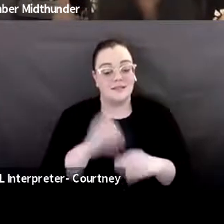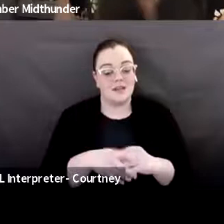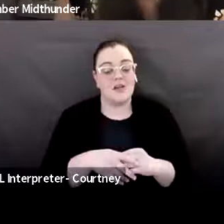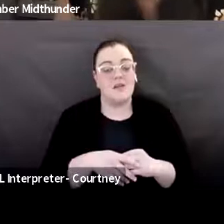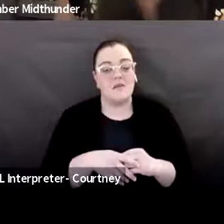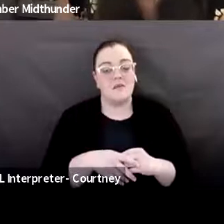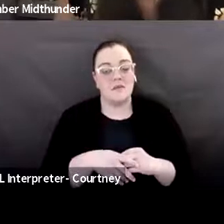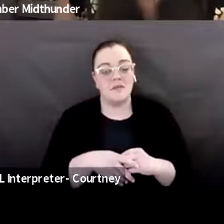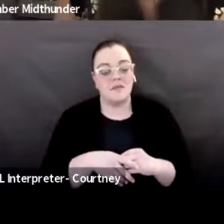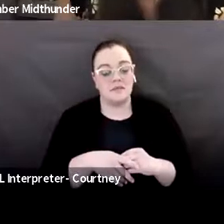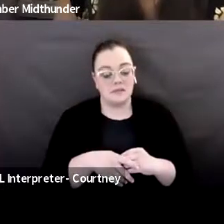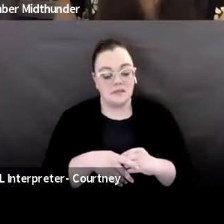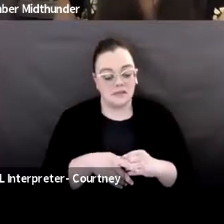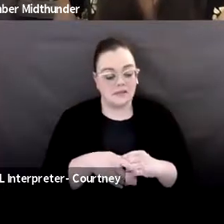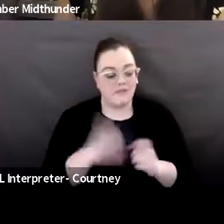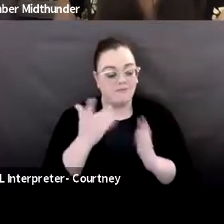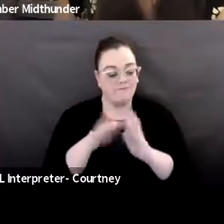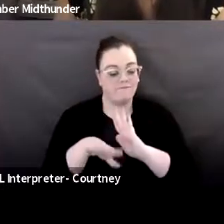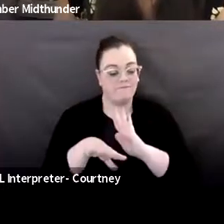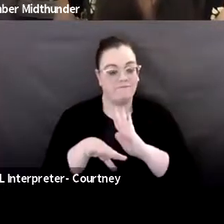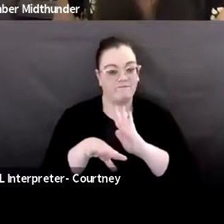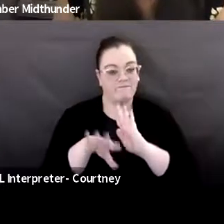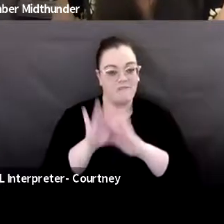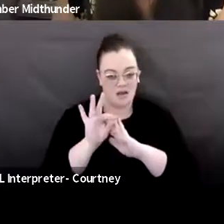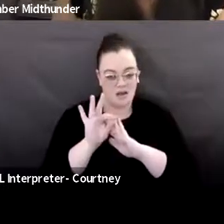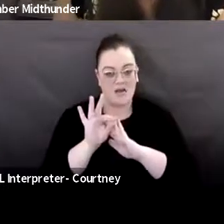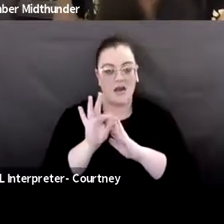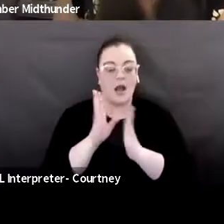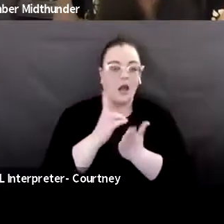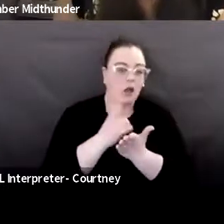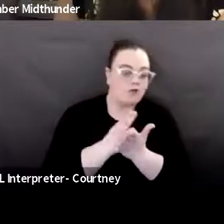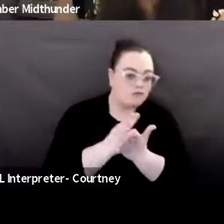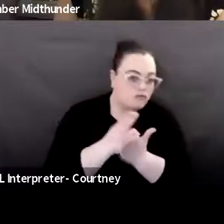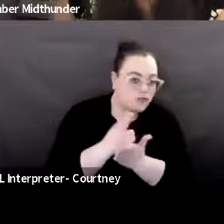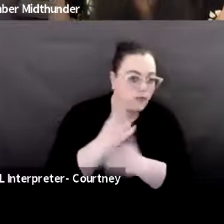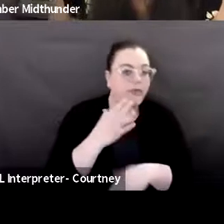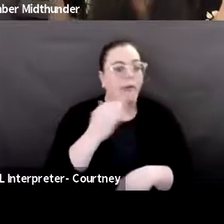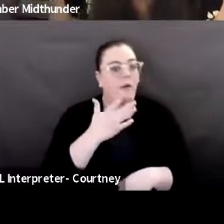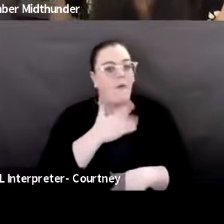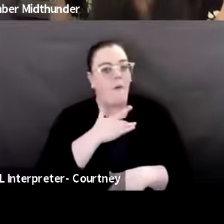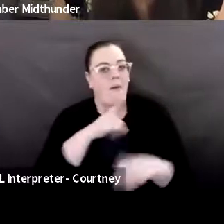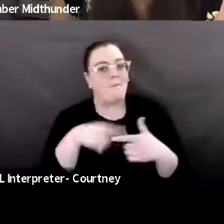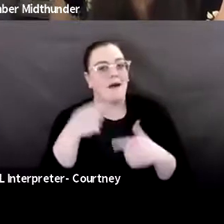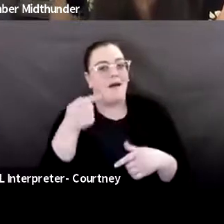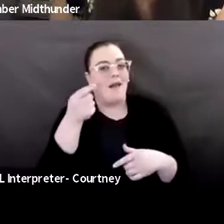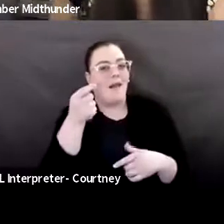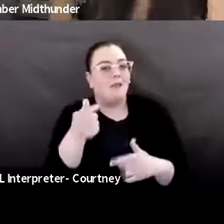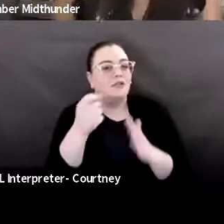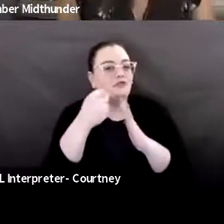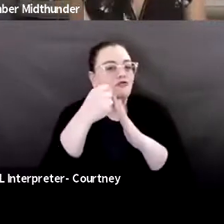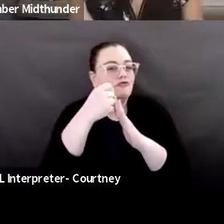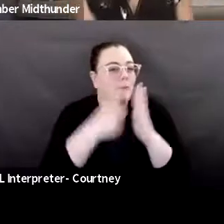find the truth and the heart of what the little bit of script that